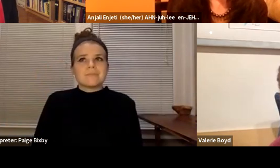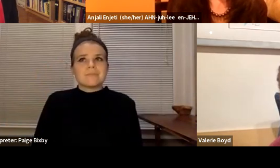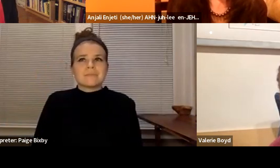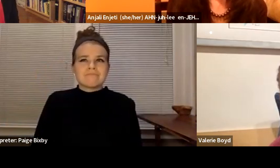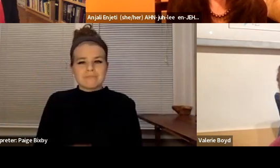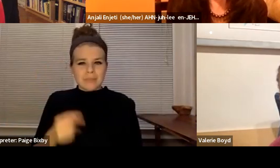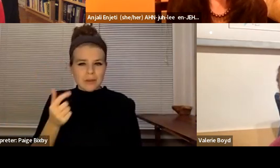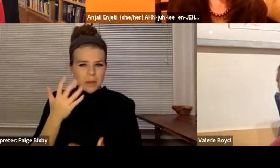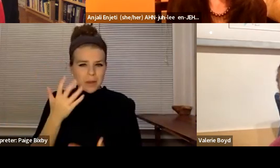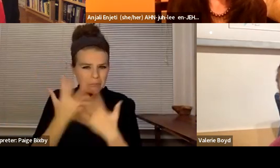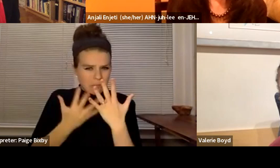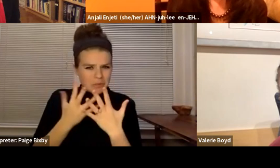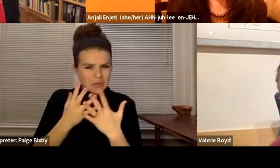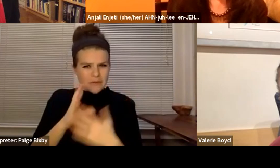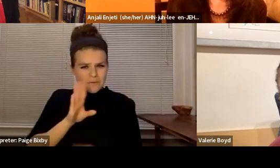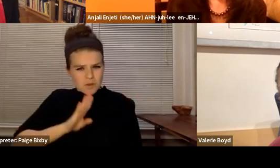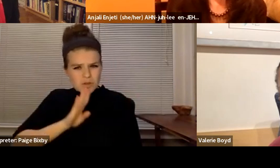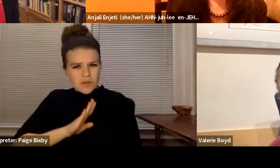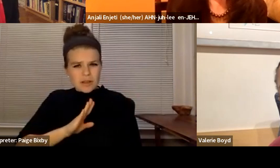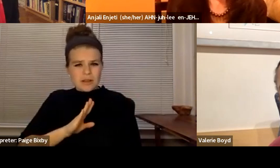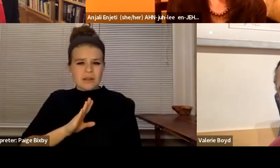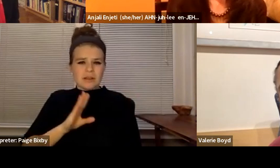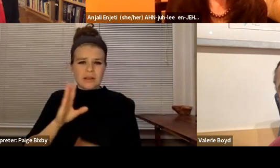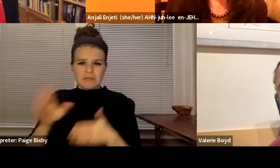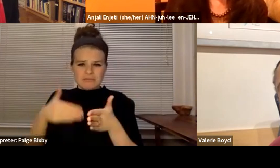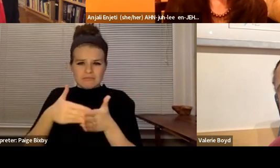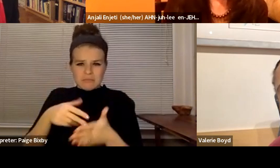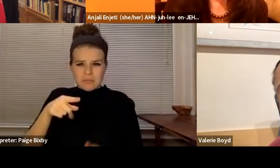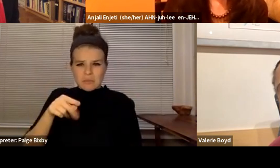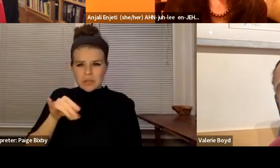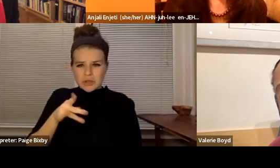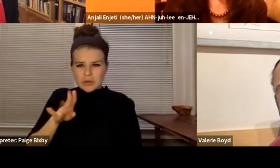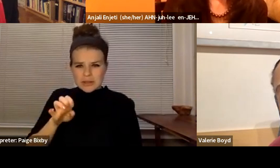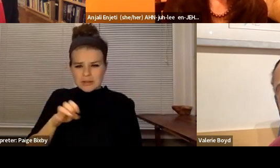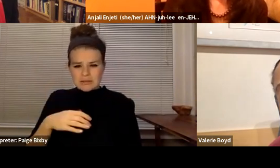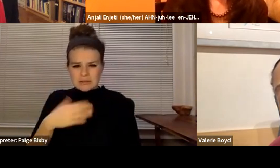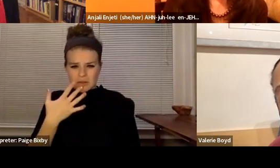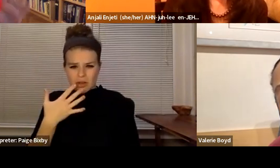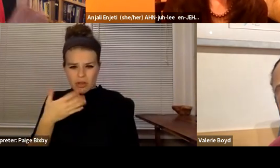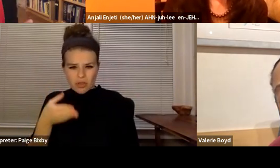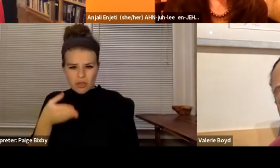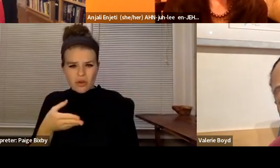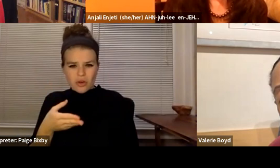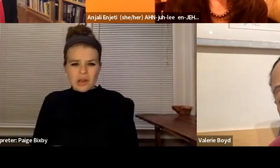embarrassed, frustrated at the prejudice and the colorism I saw there. But also I thought, well,